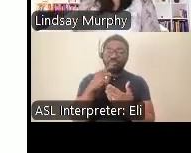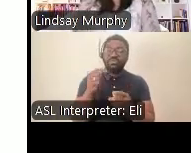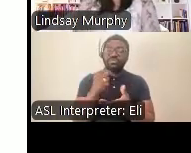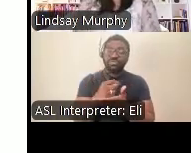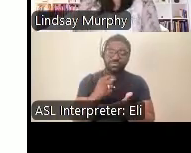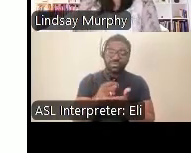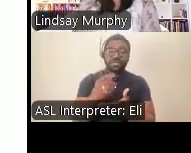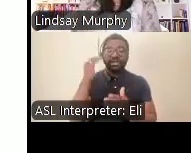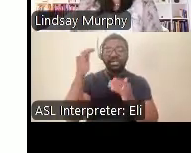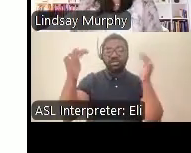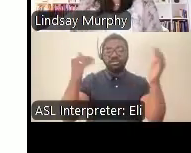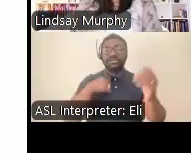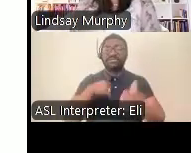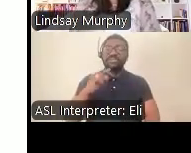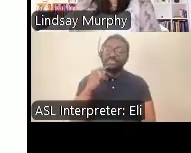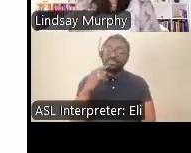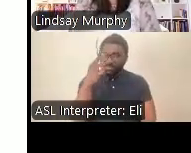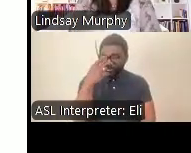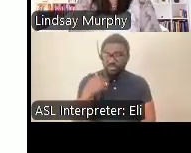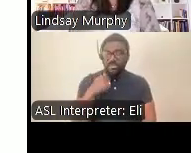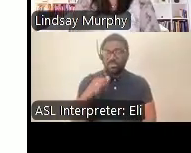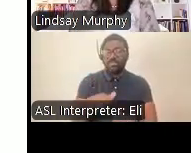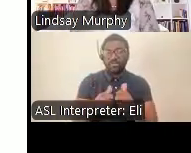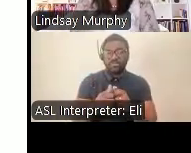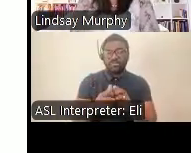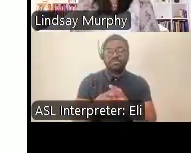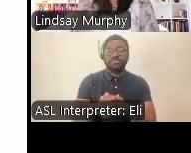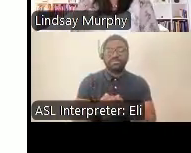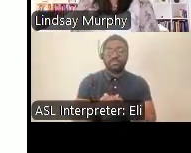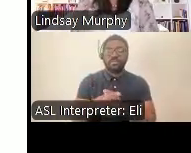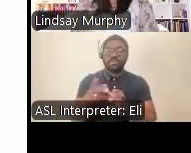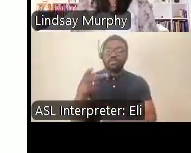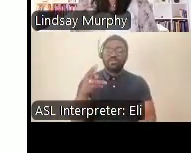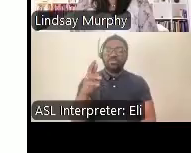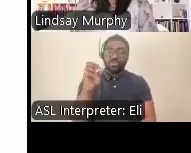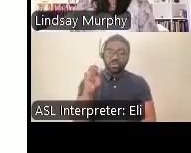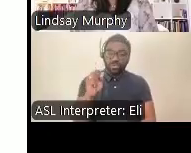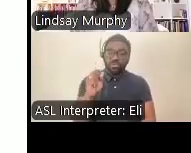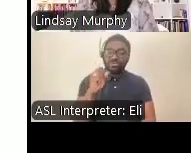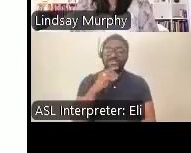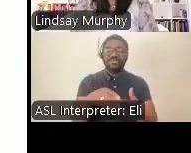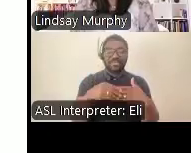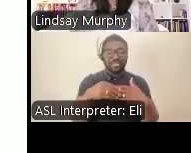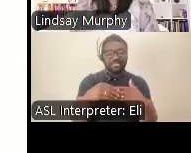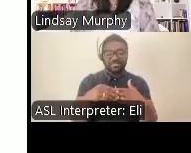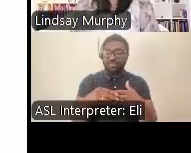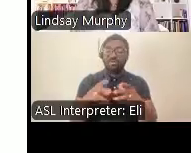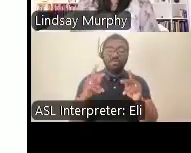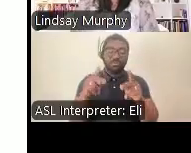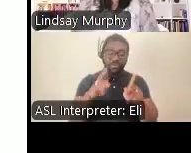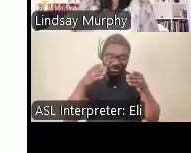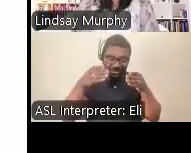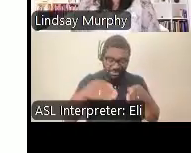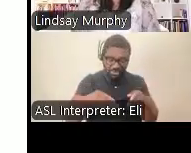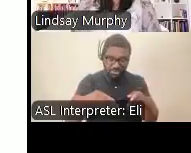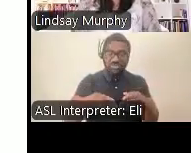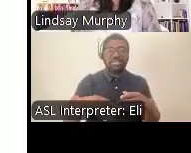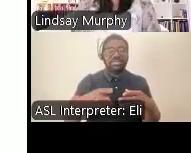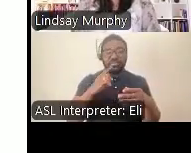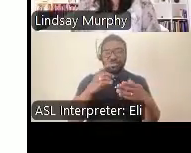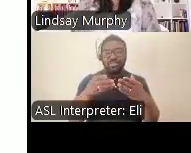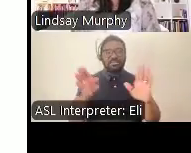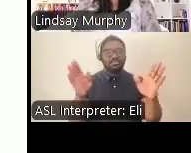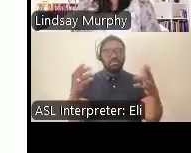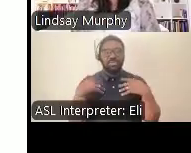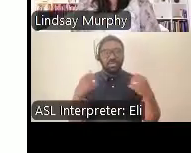serious mental illness. So PROS is flexible, person-centered, and recovery-oriented, as the name states. So services